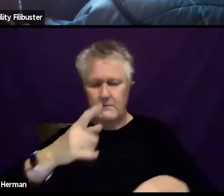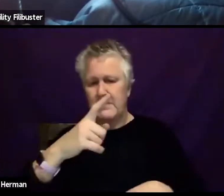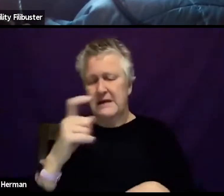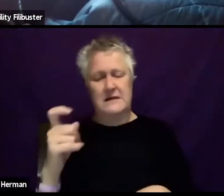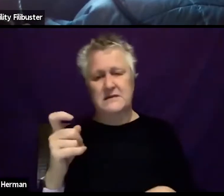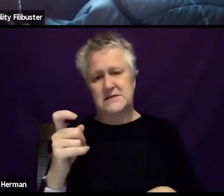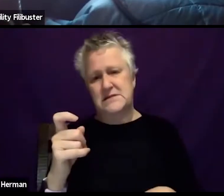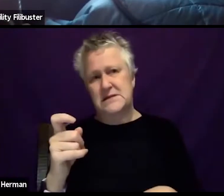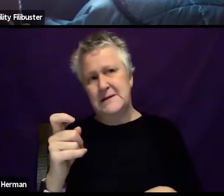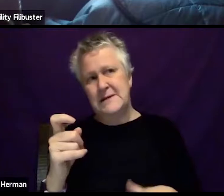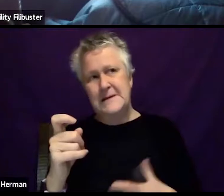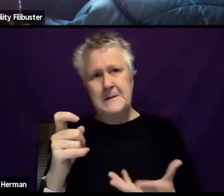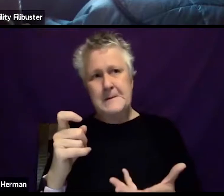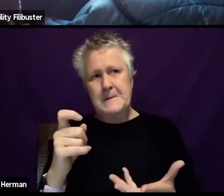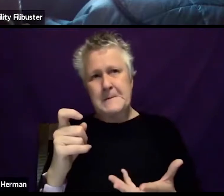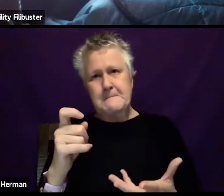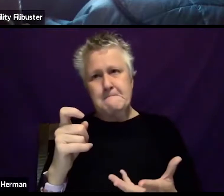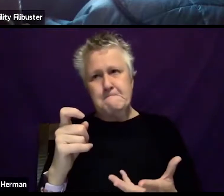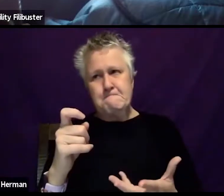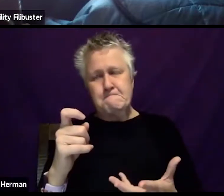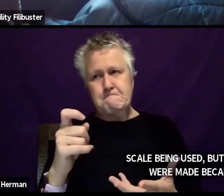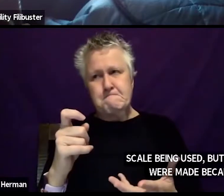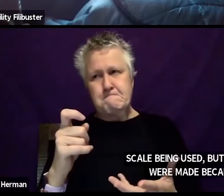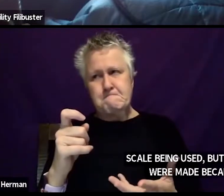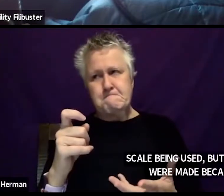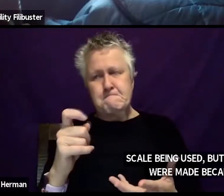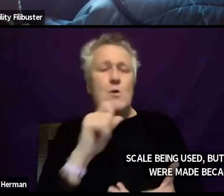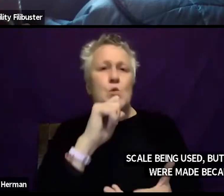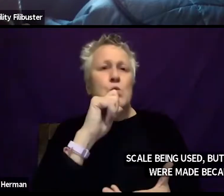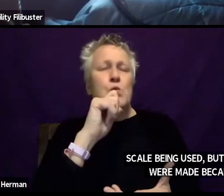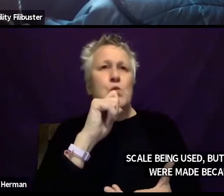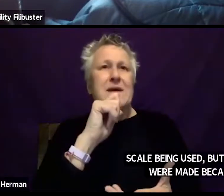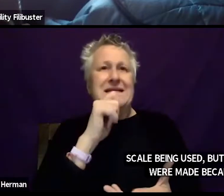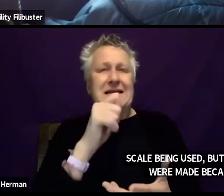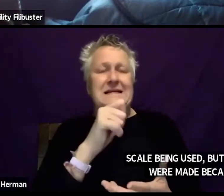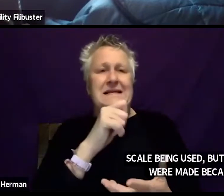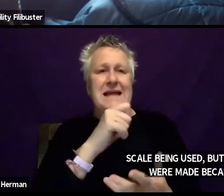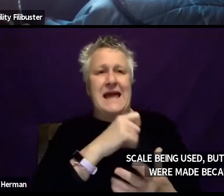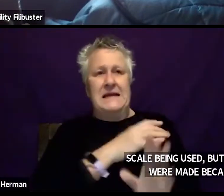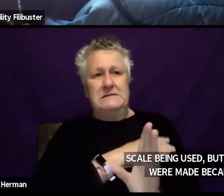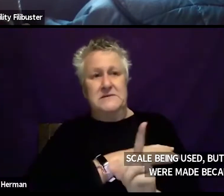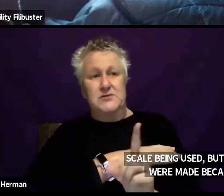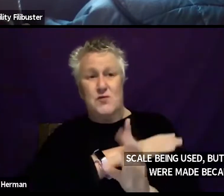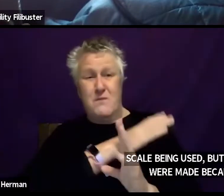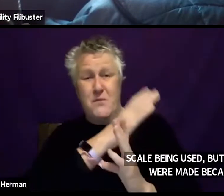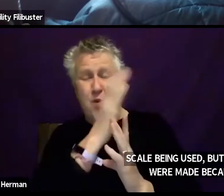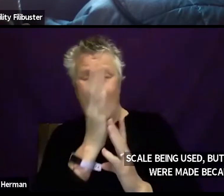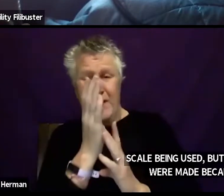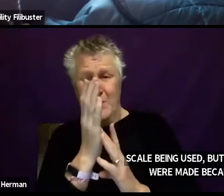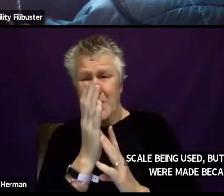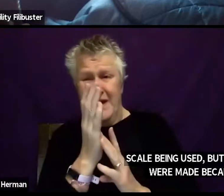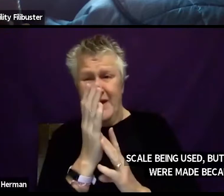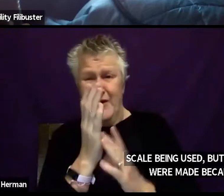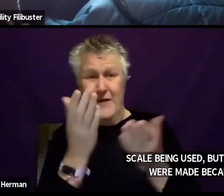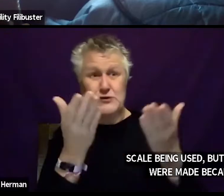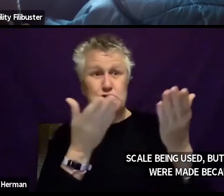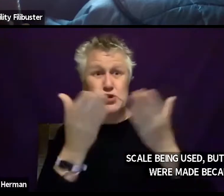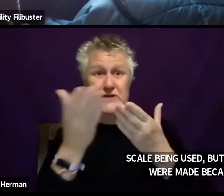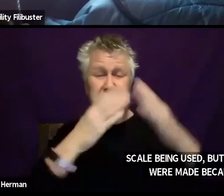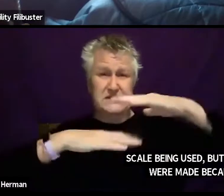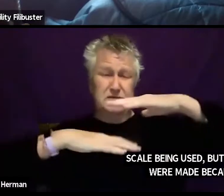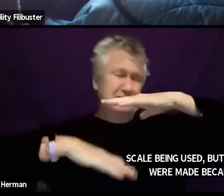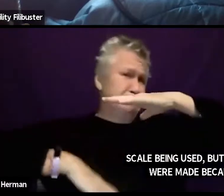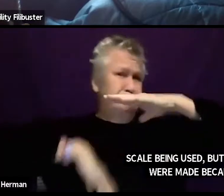where the services were so overwhelmed that they started deploying those kind of decisions at a structural